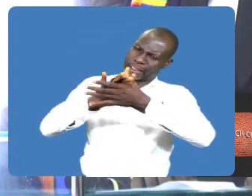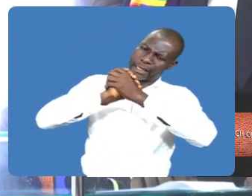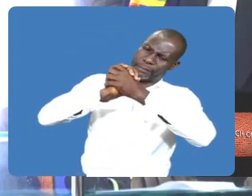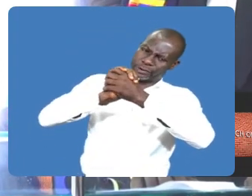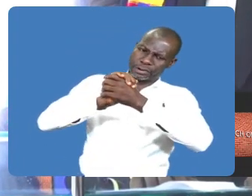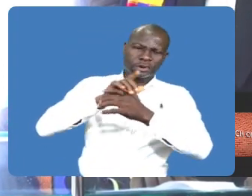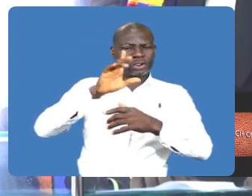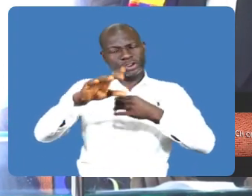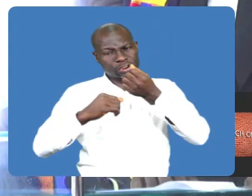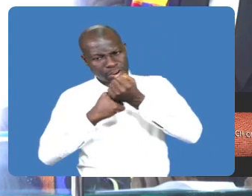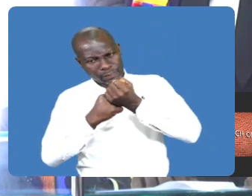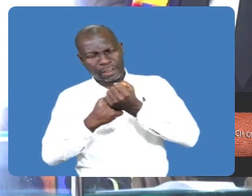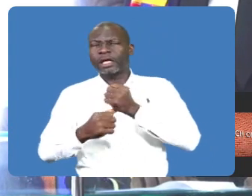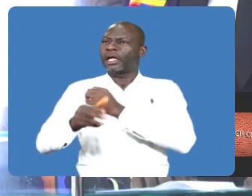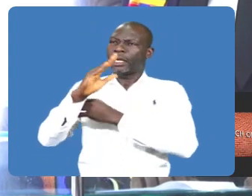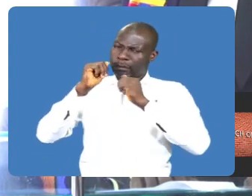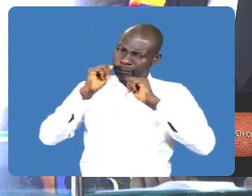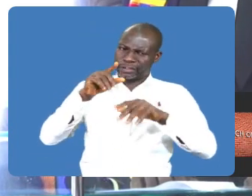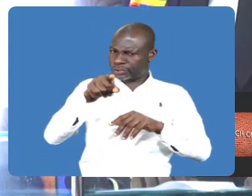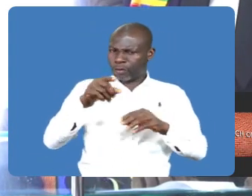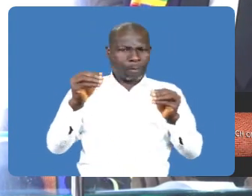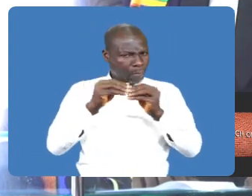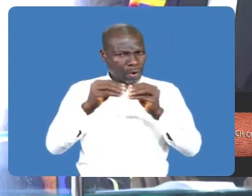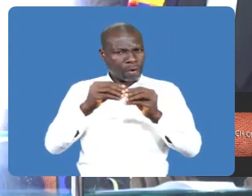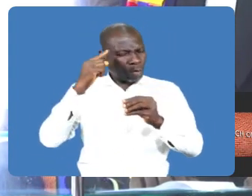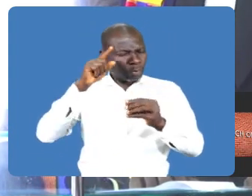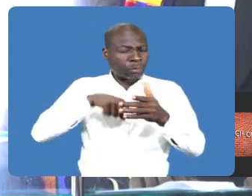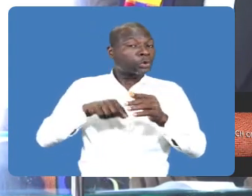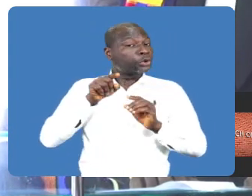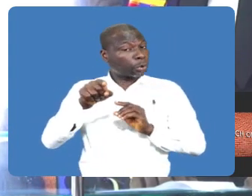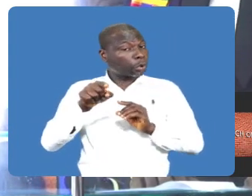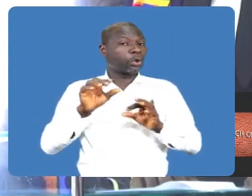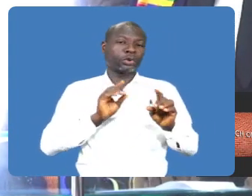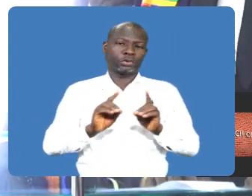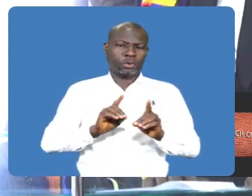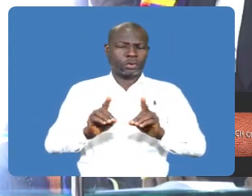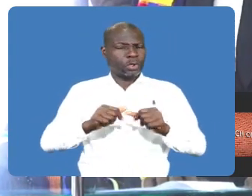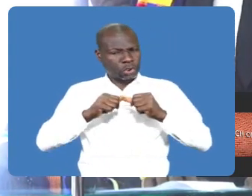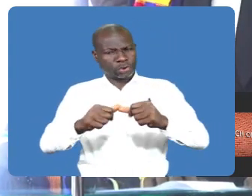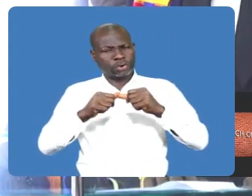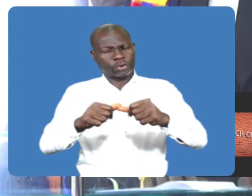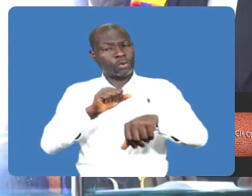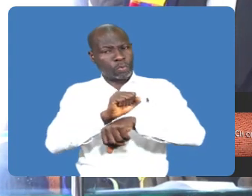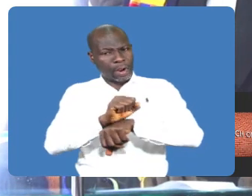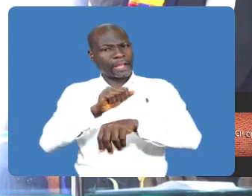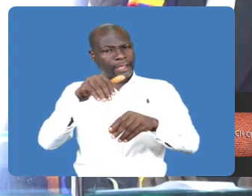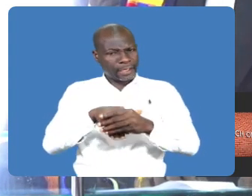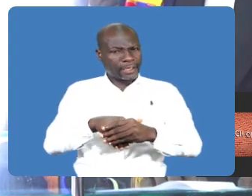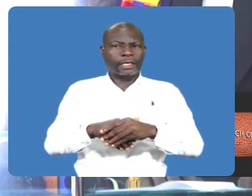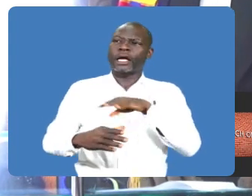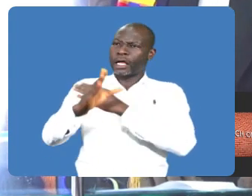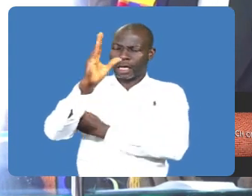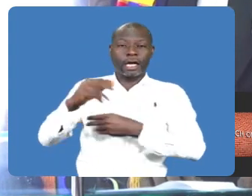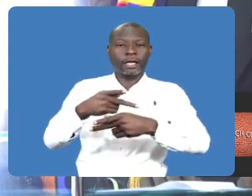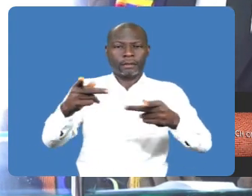pray that God blesses and increases you in all that you do as you continue to work in